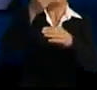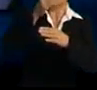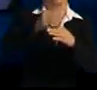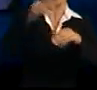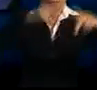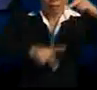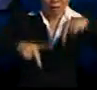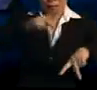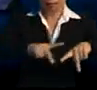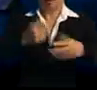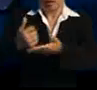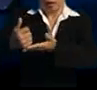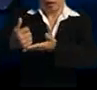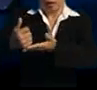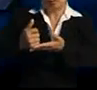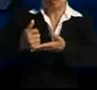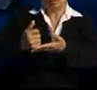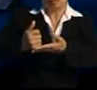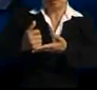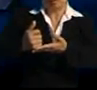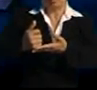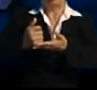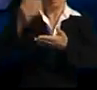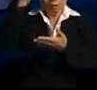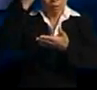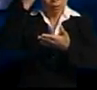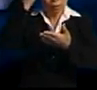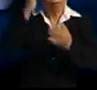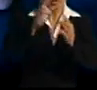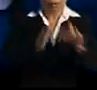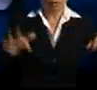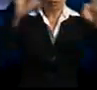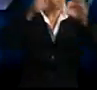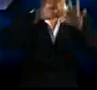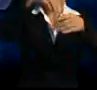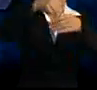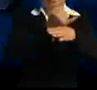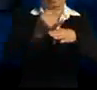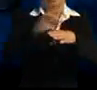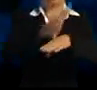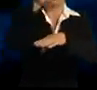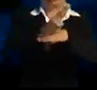chemical properties help us to harness its usefulness in many industrial applications.